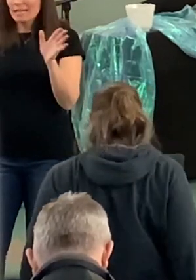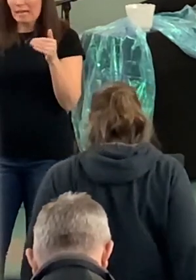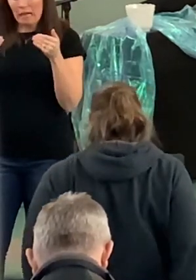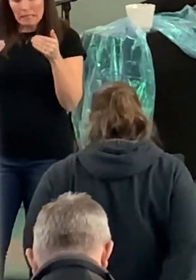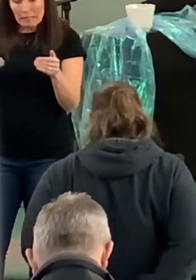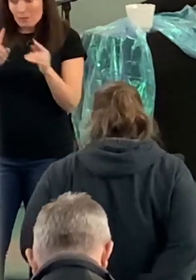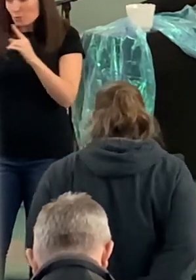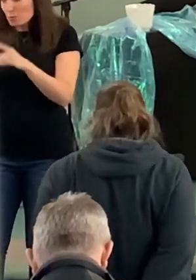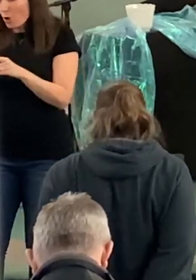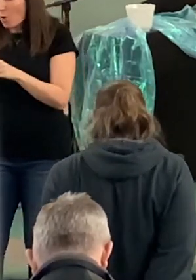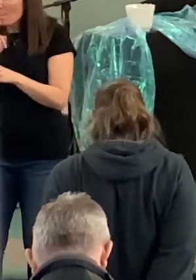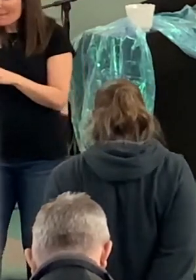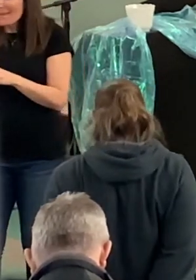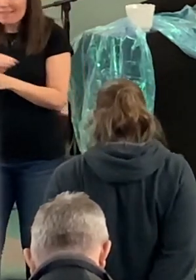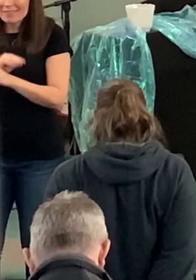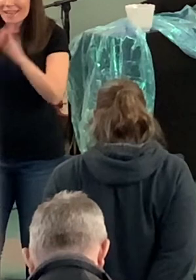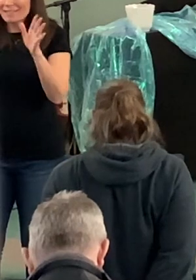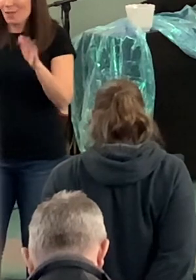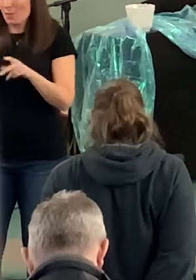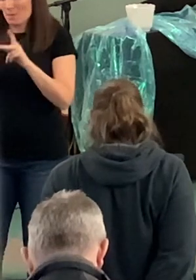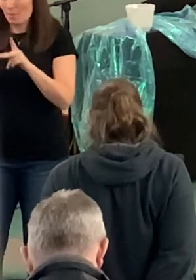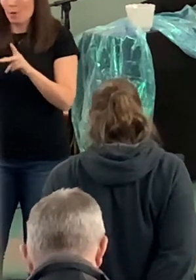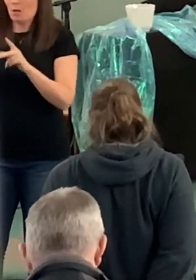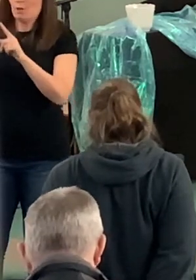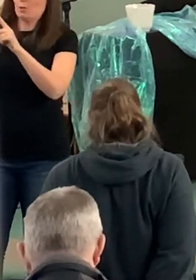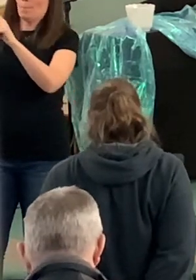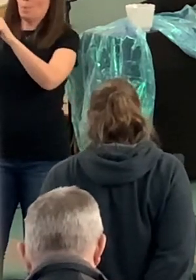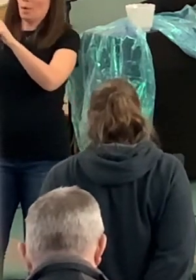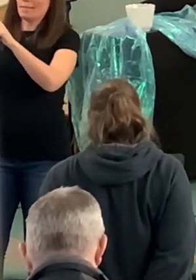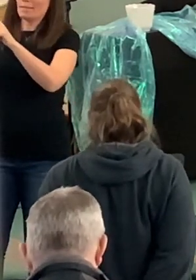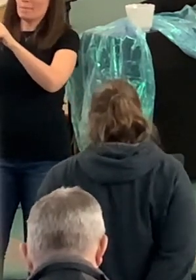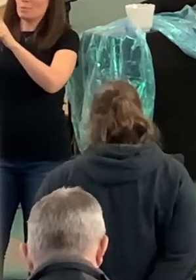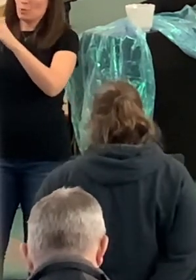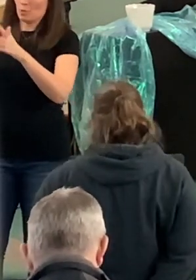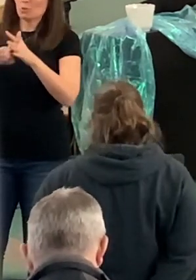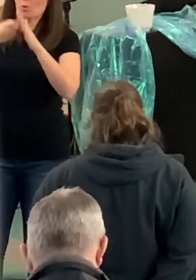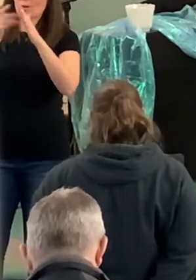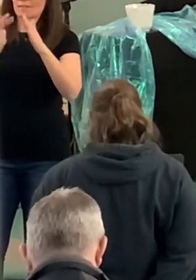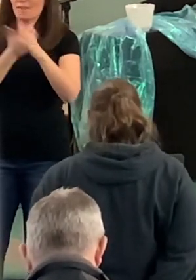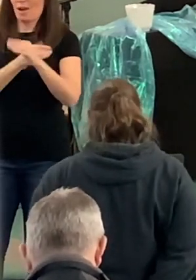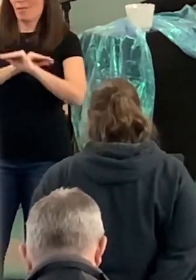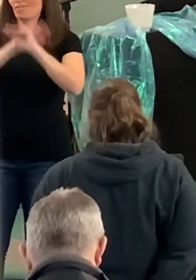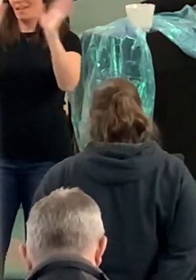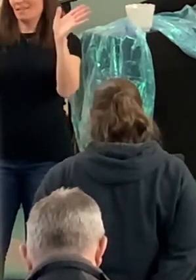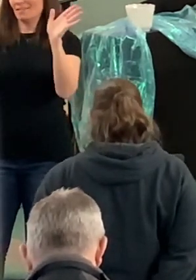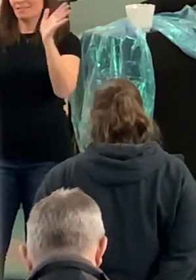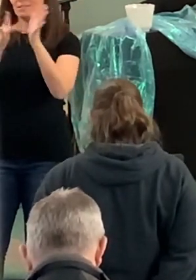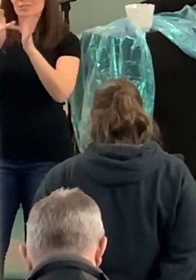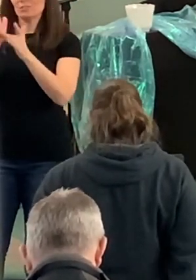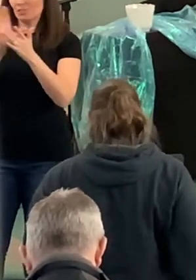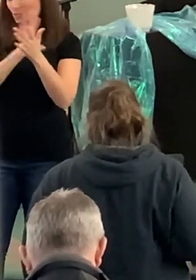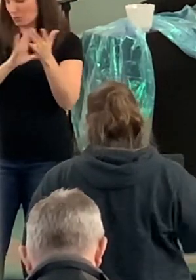to others so that we may point them to the source of our light,